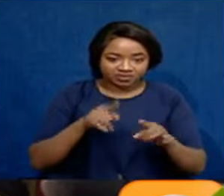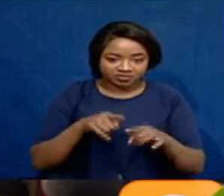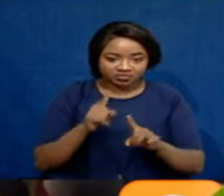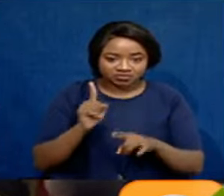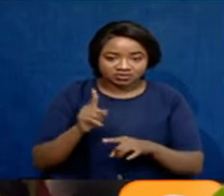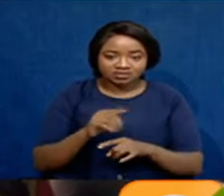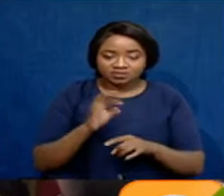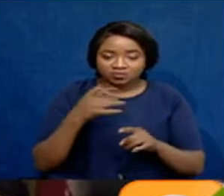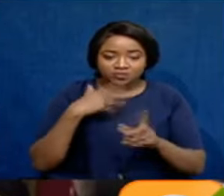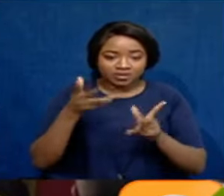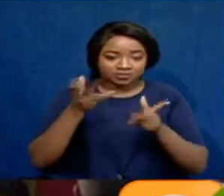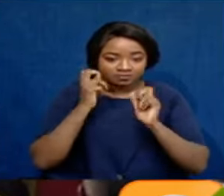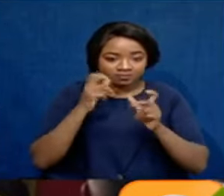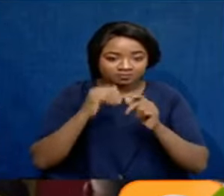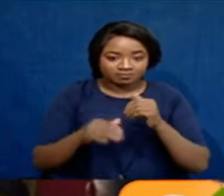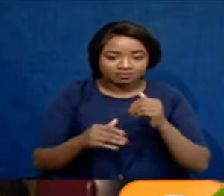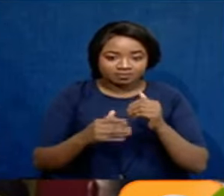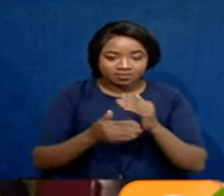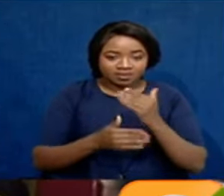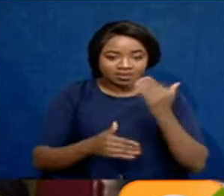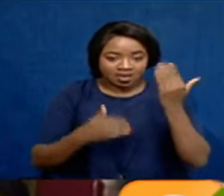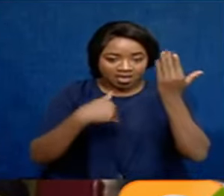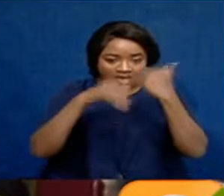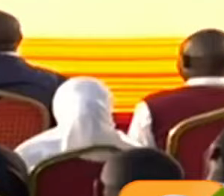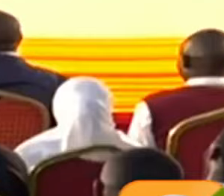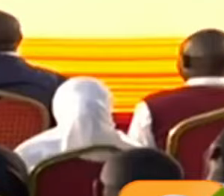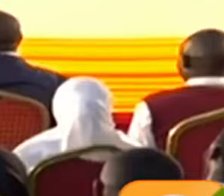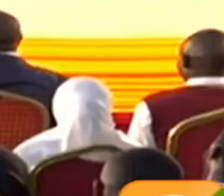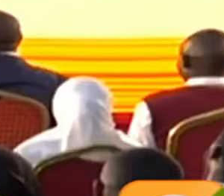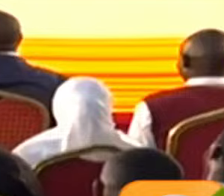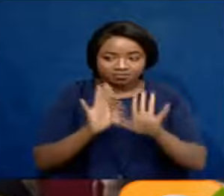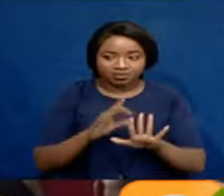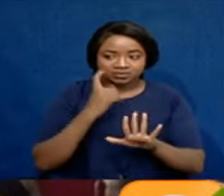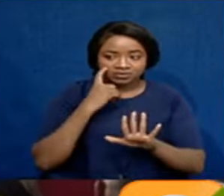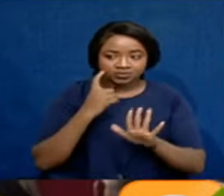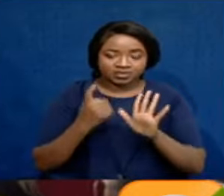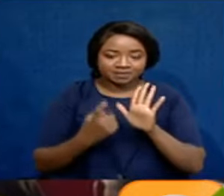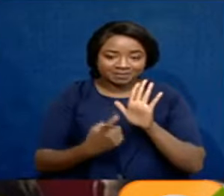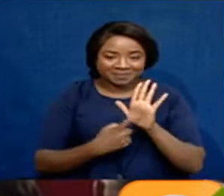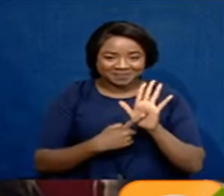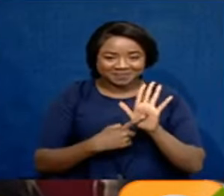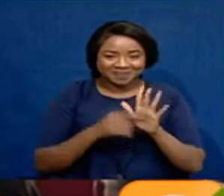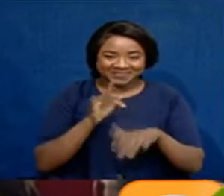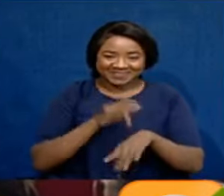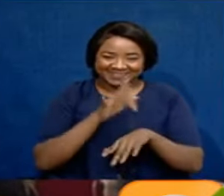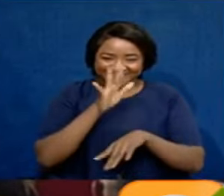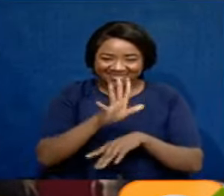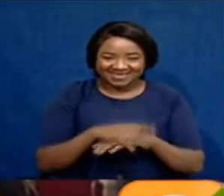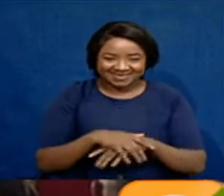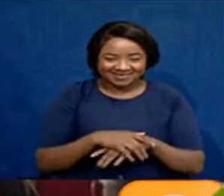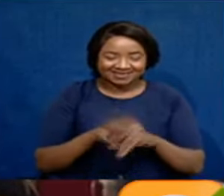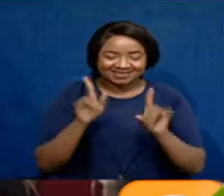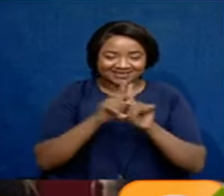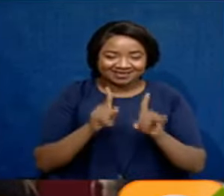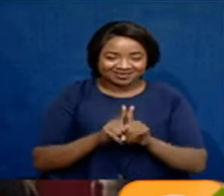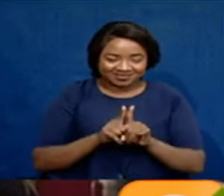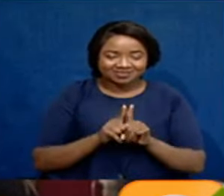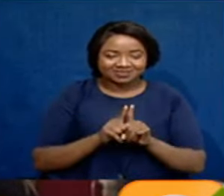they say the key is early detection. So knowing this, you know, what